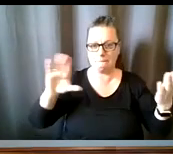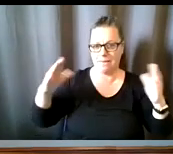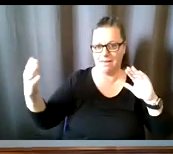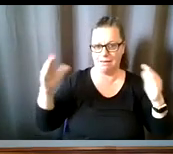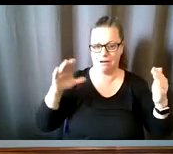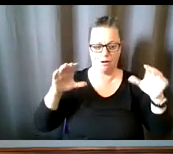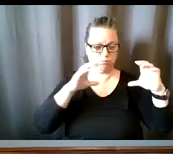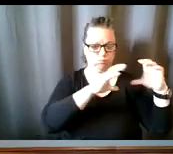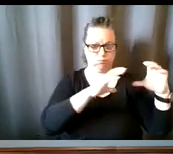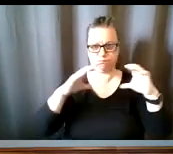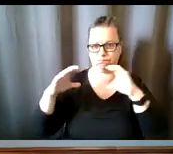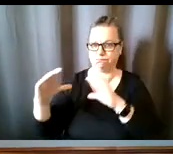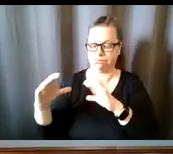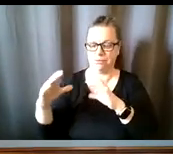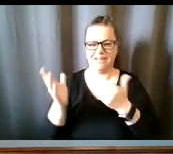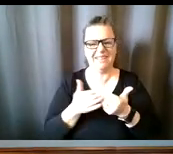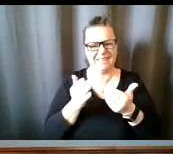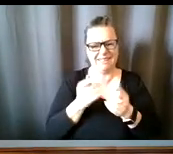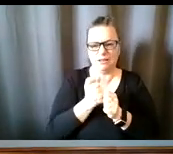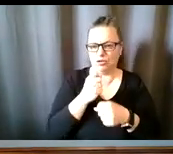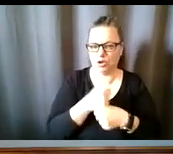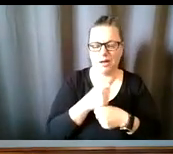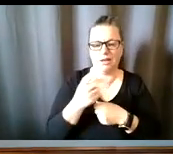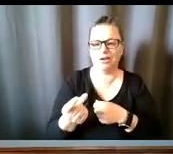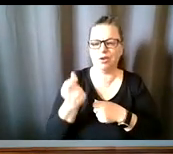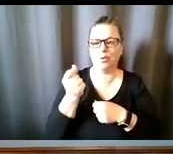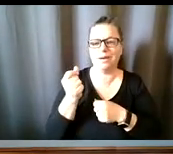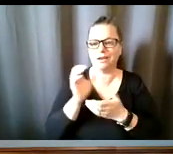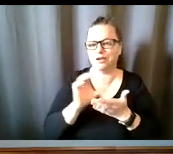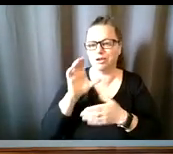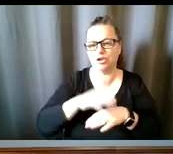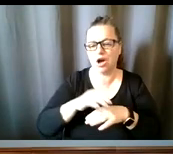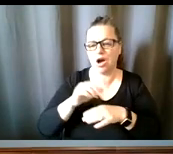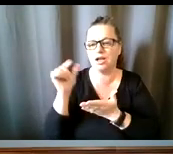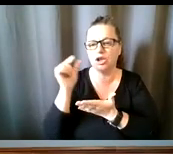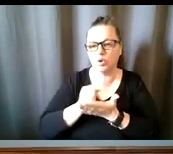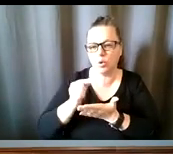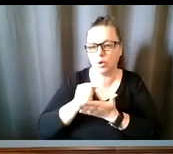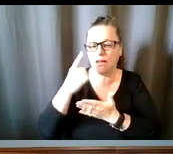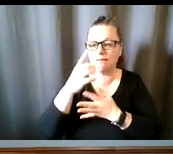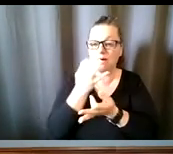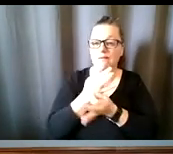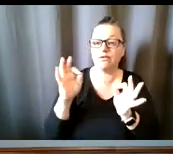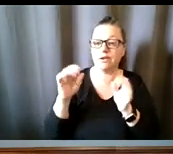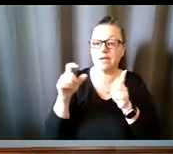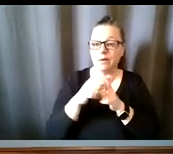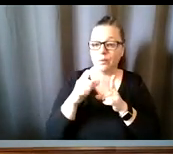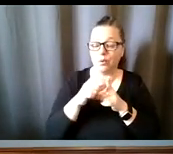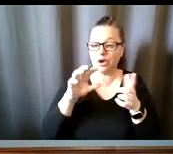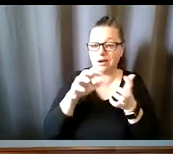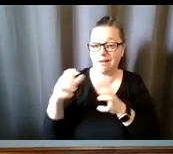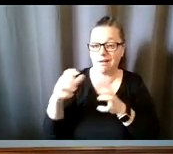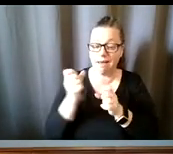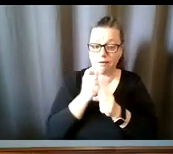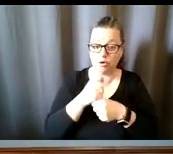two word clouds. It's easy to create these. You just do a quick search on Google for free word cloud creator, and there's a bunch of options